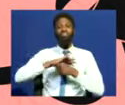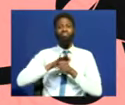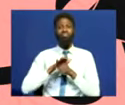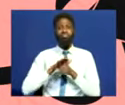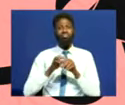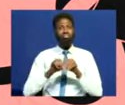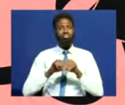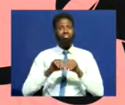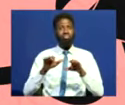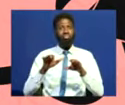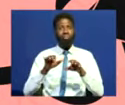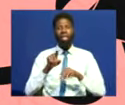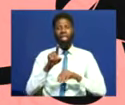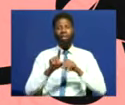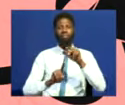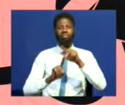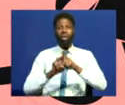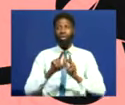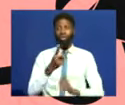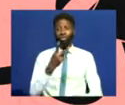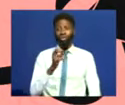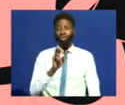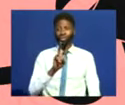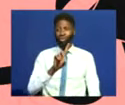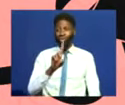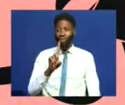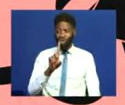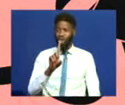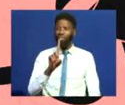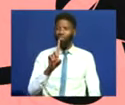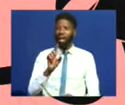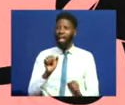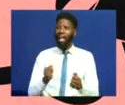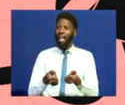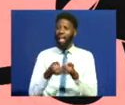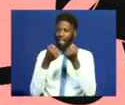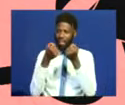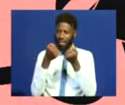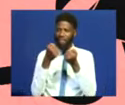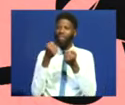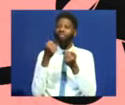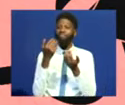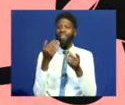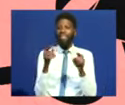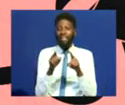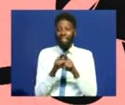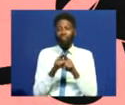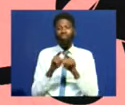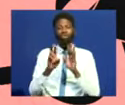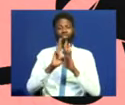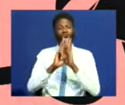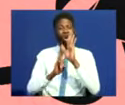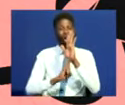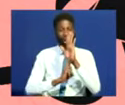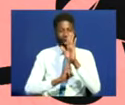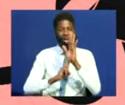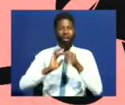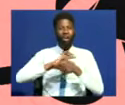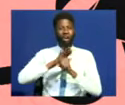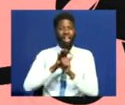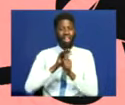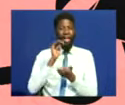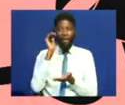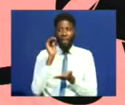least there were some leeway, and of course there was a little bit of the measures being pulled out by the government, but